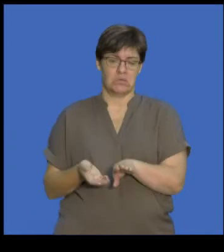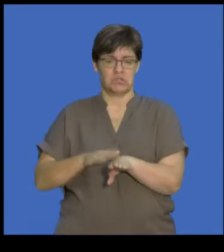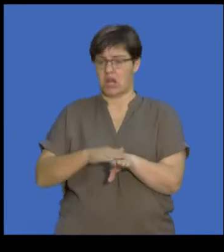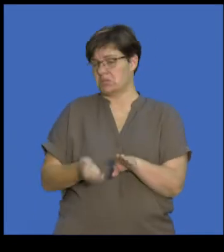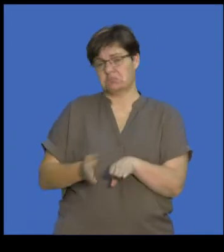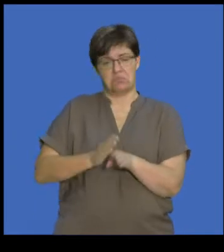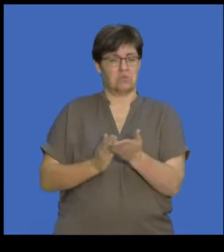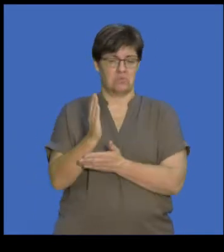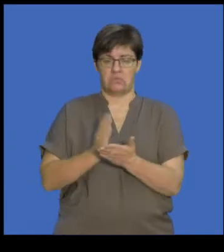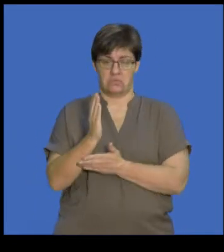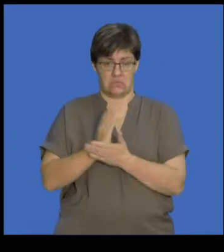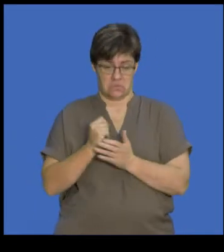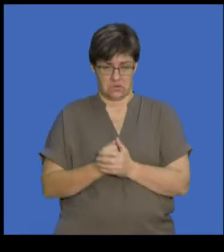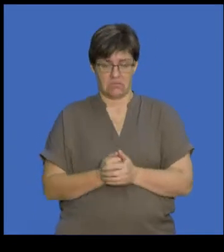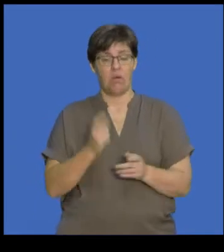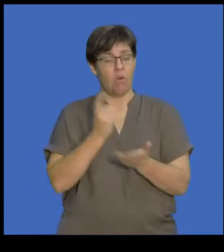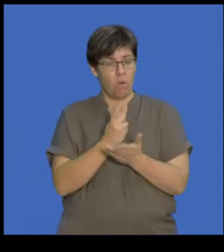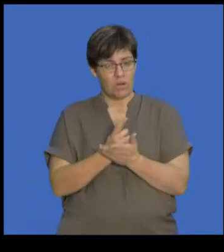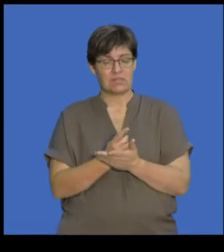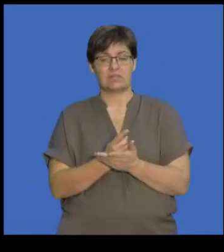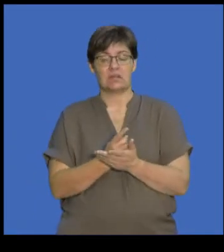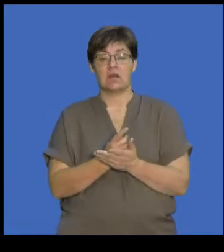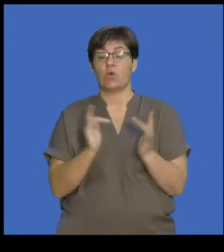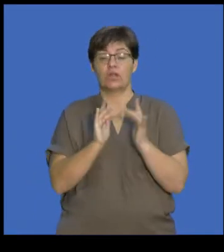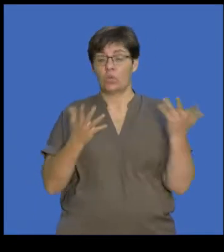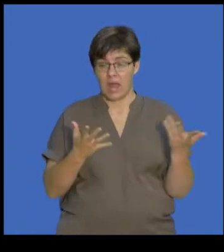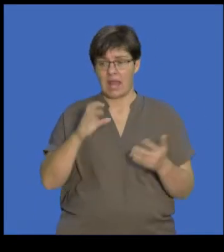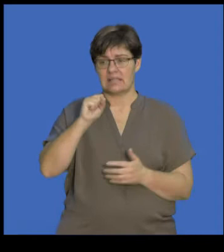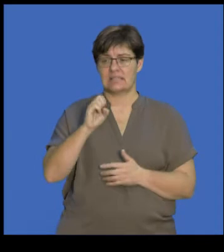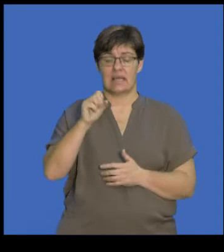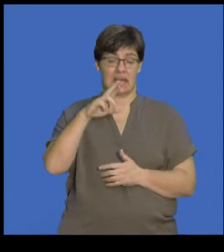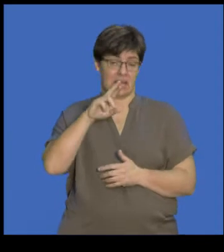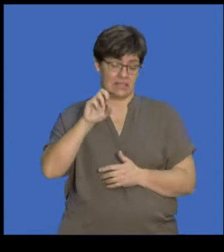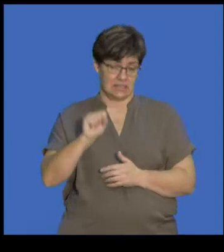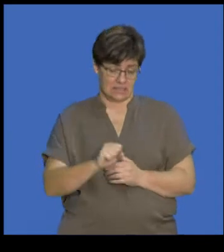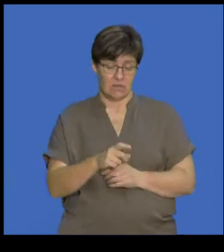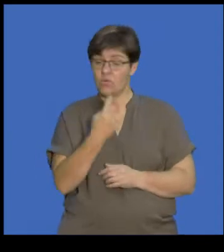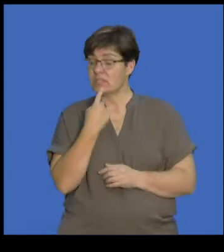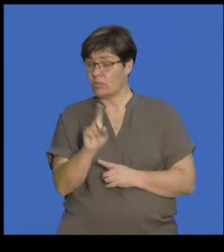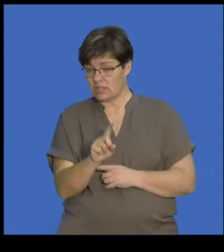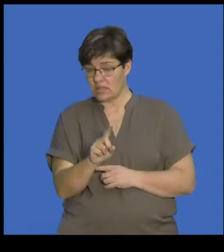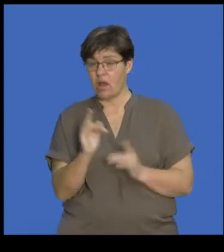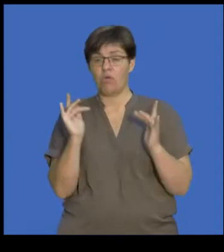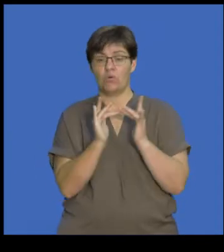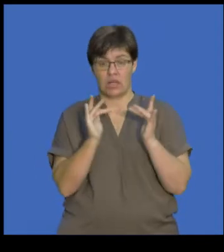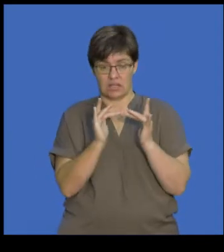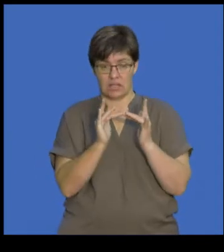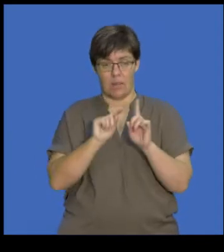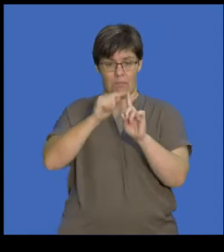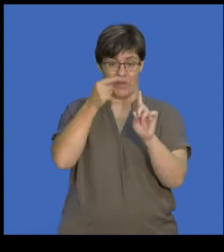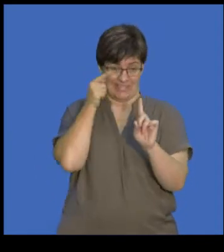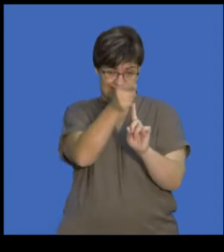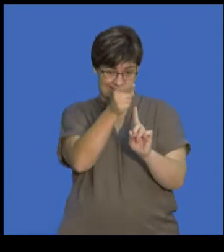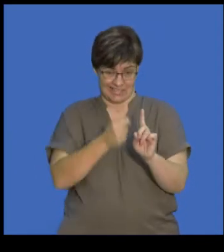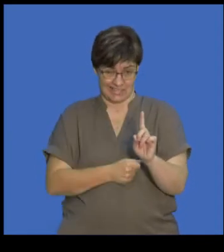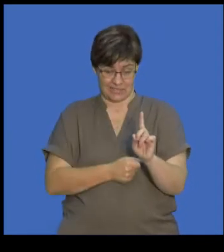charge, right? So it is always connected in series. So when something is connected in series, we are saying it is connected at a